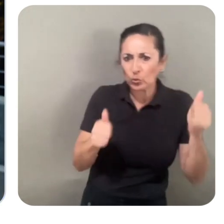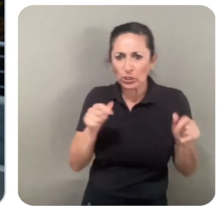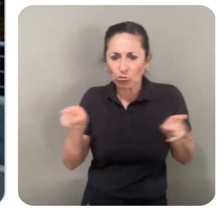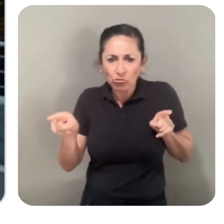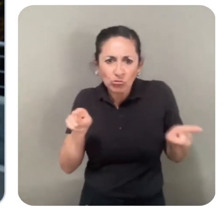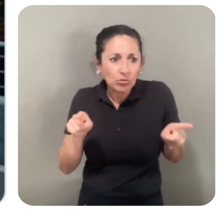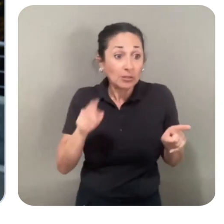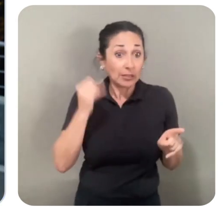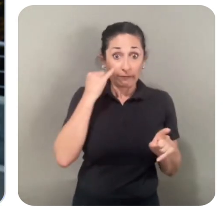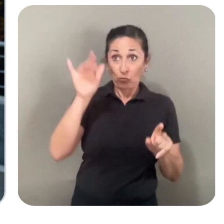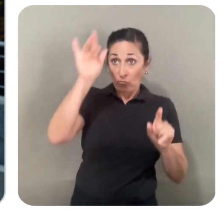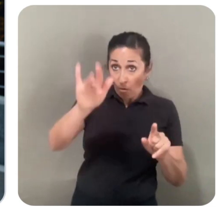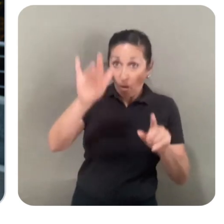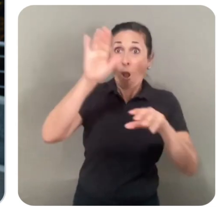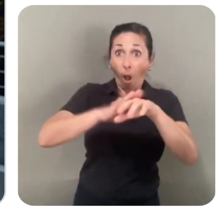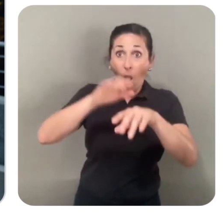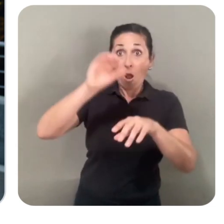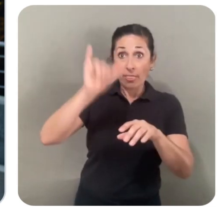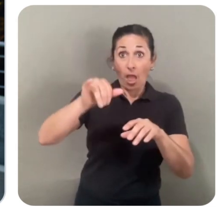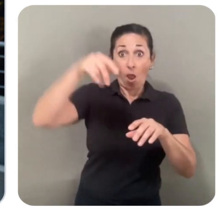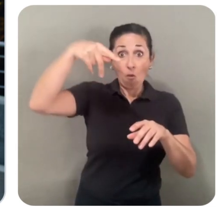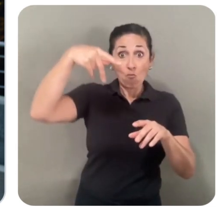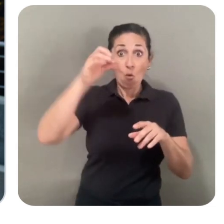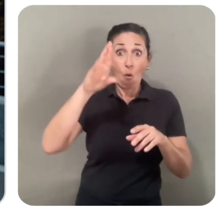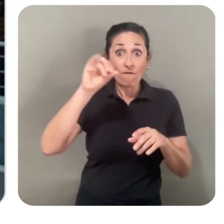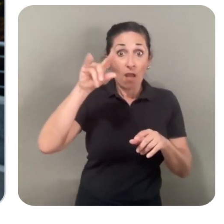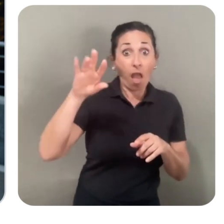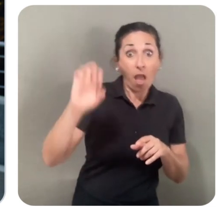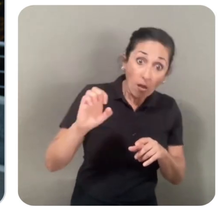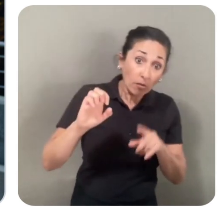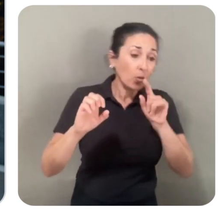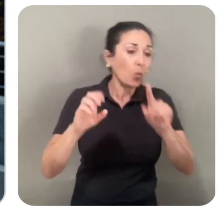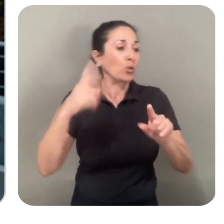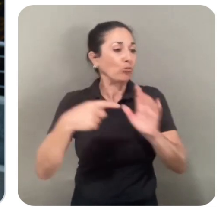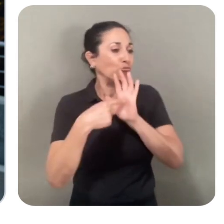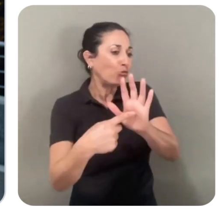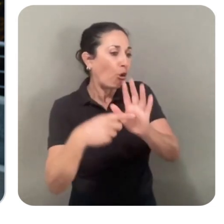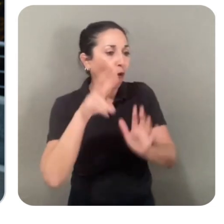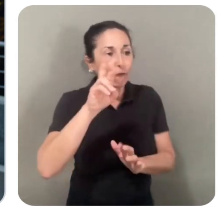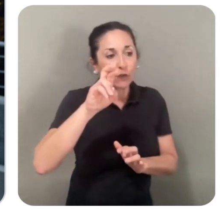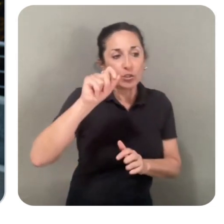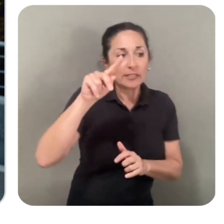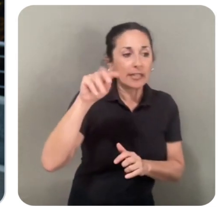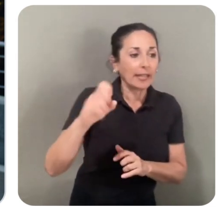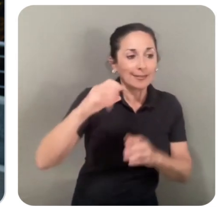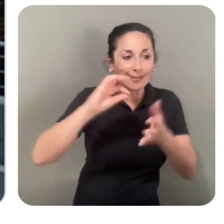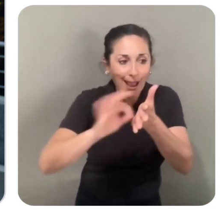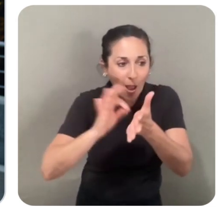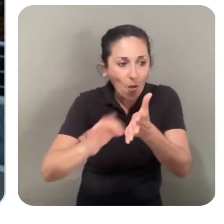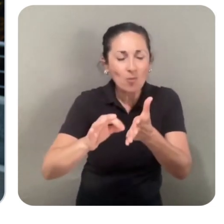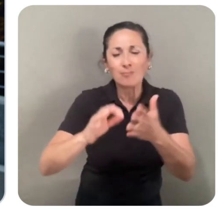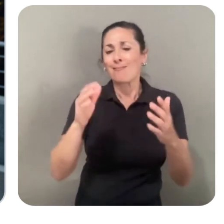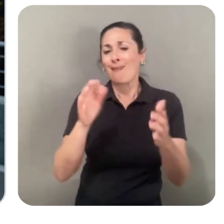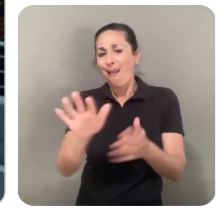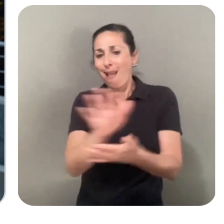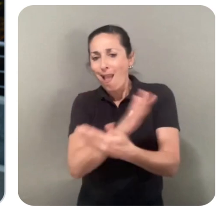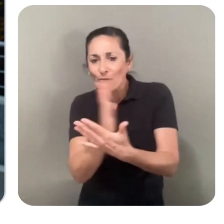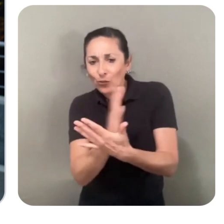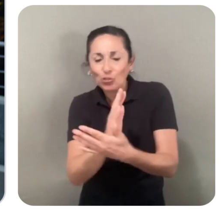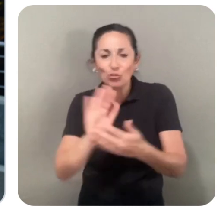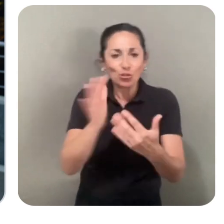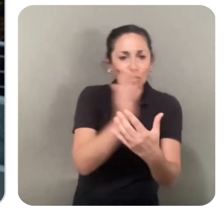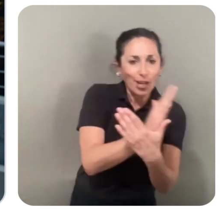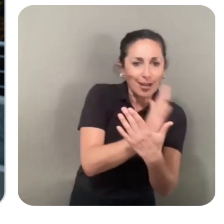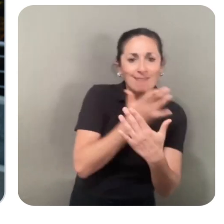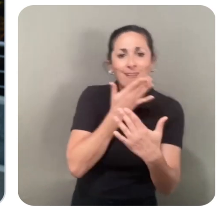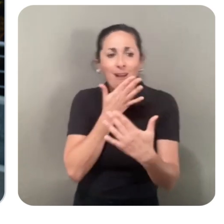GPU profiling mode, it will even show you extra GPU statistics like vertex count, fill percentage, average shader ops, texture access,